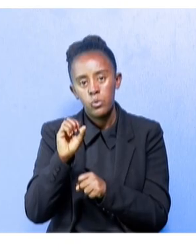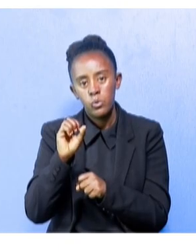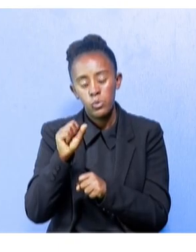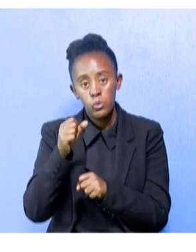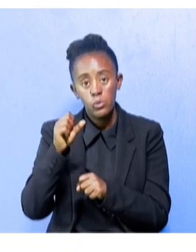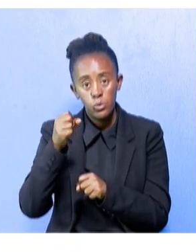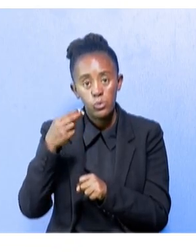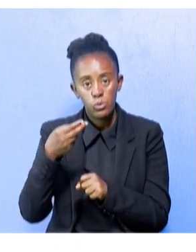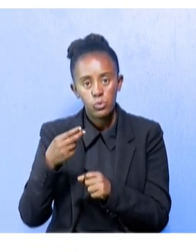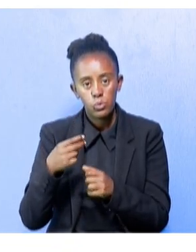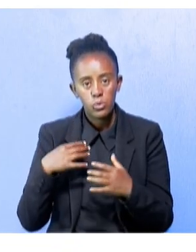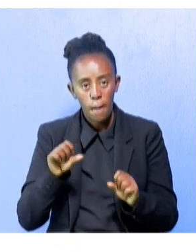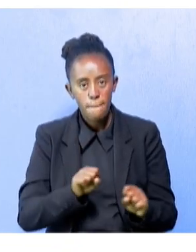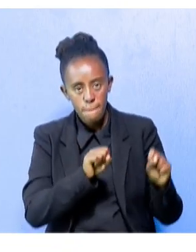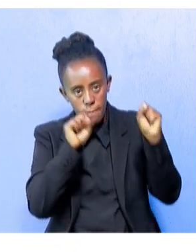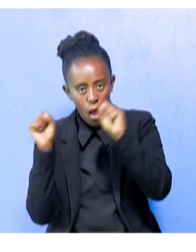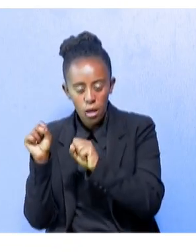their blanket